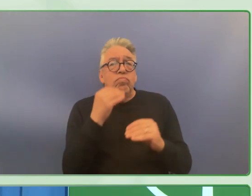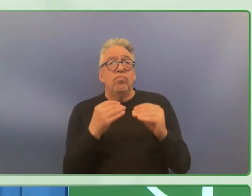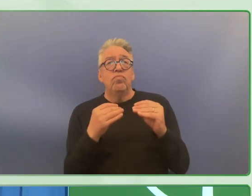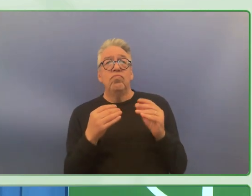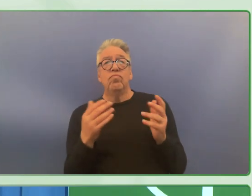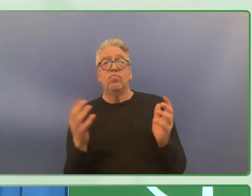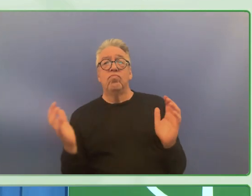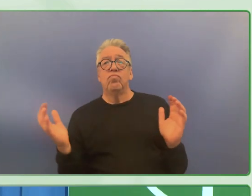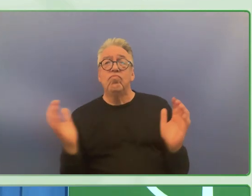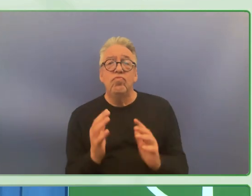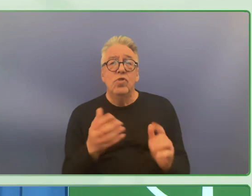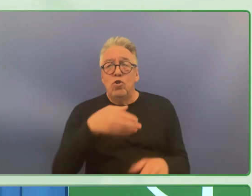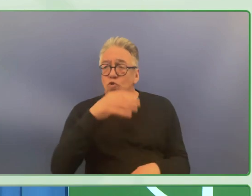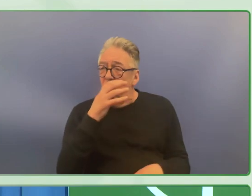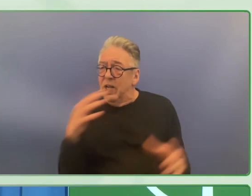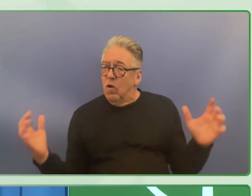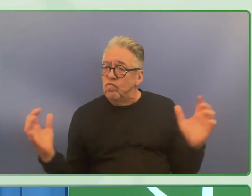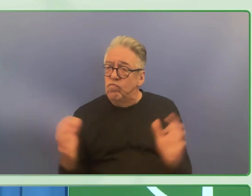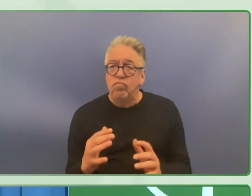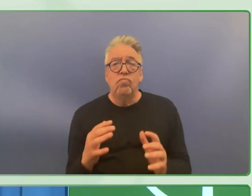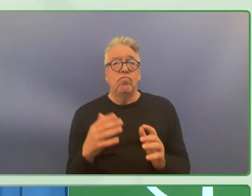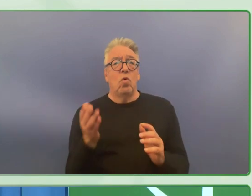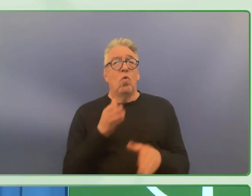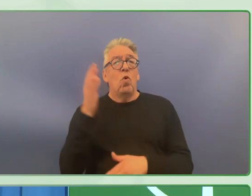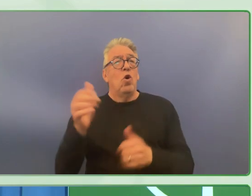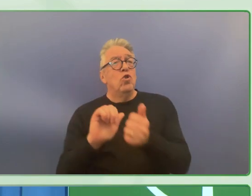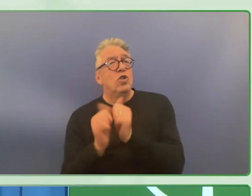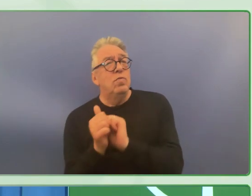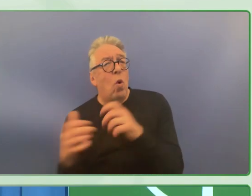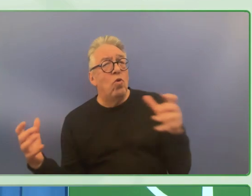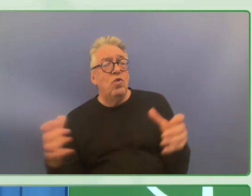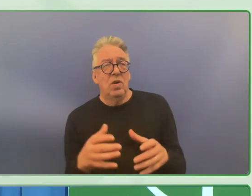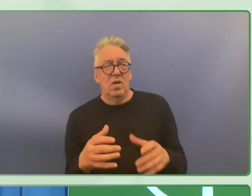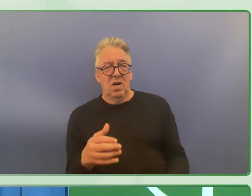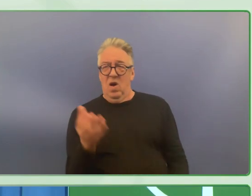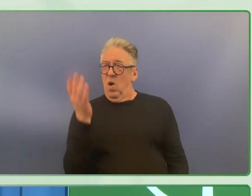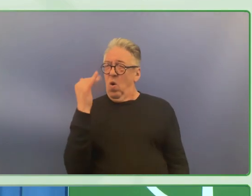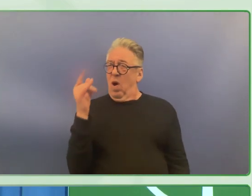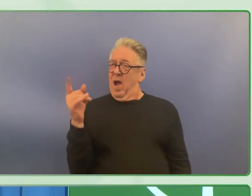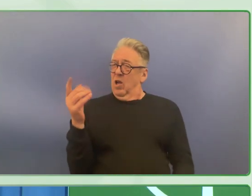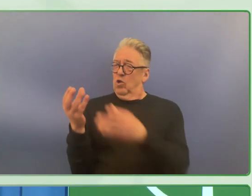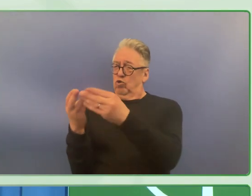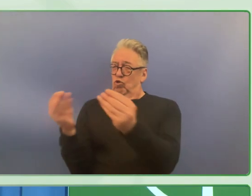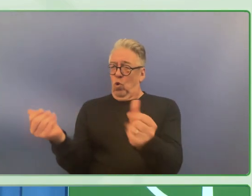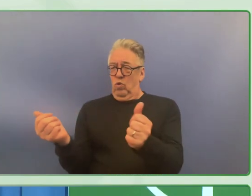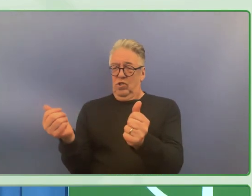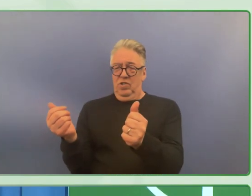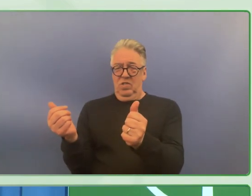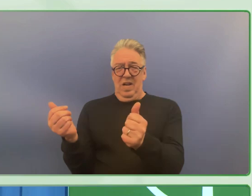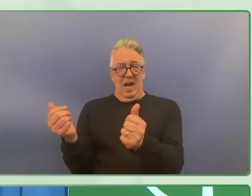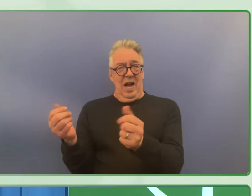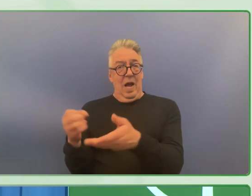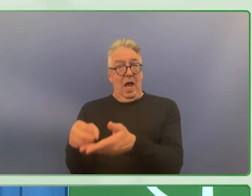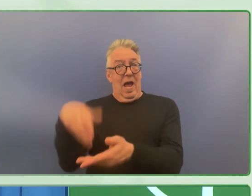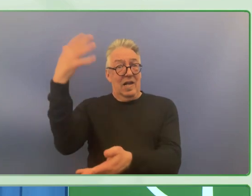music? And why are our solutions so expensive and often don't exist at all?